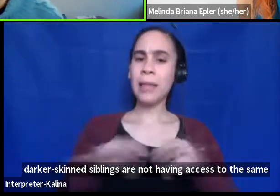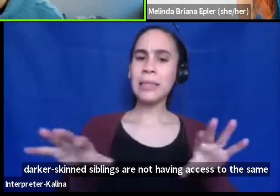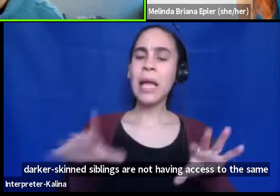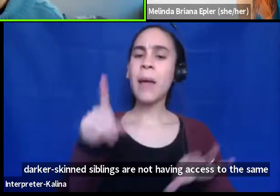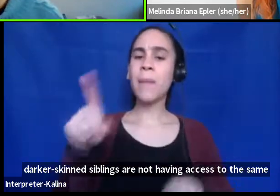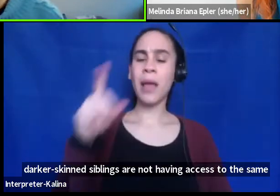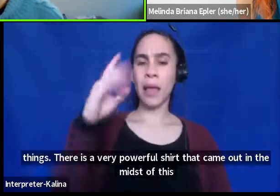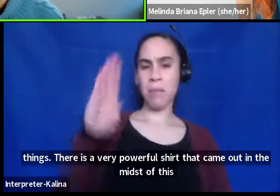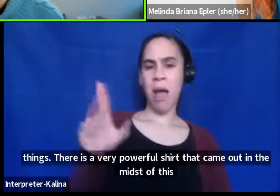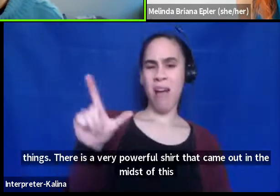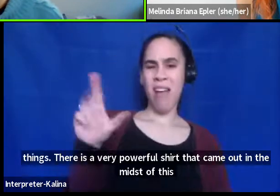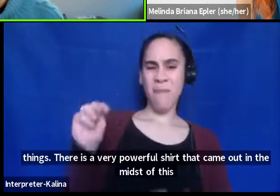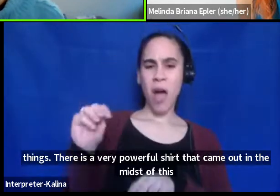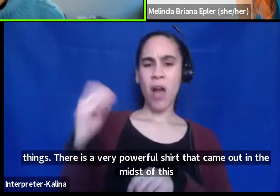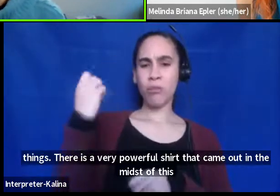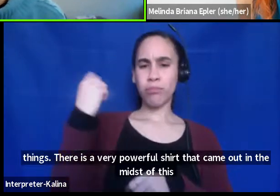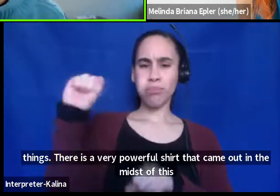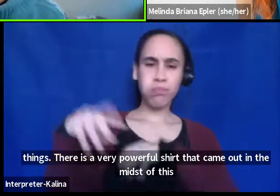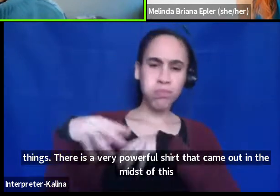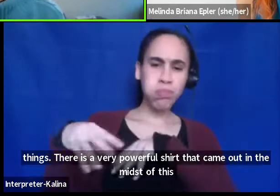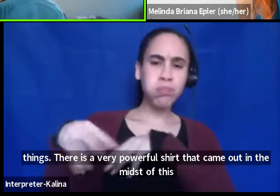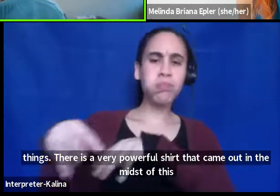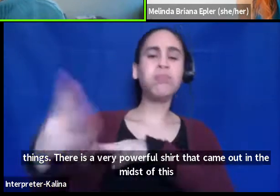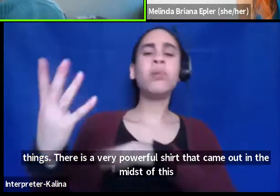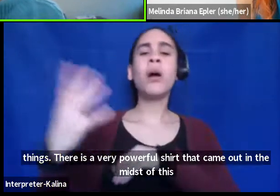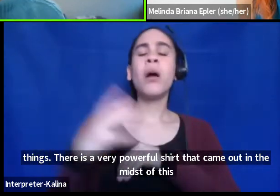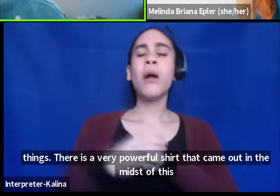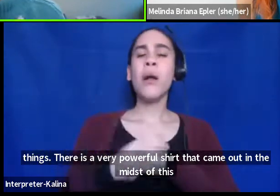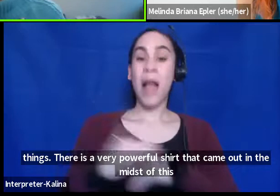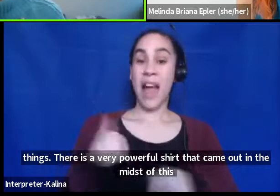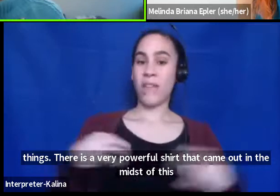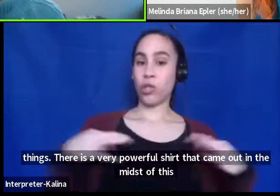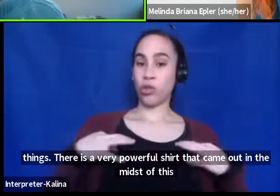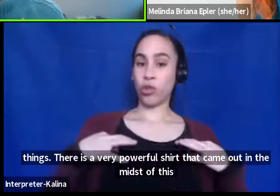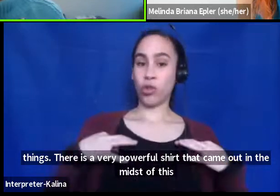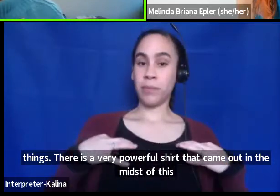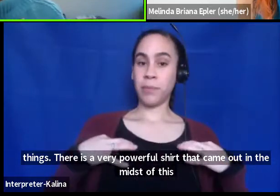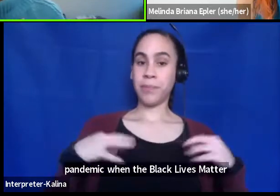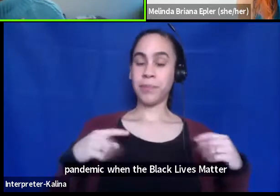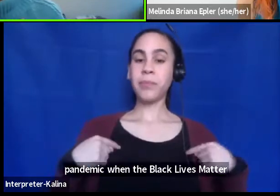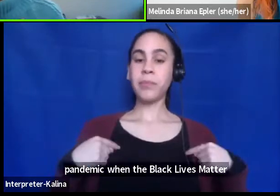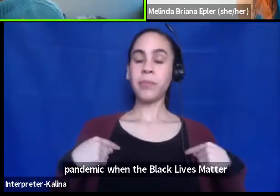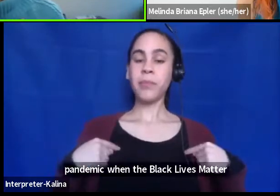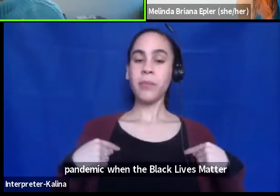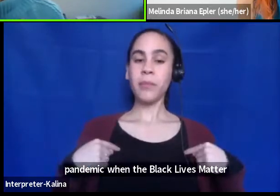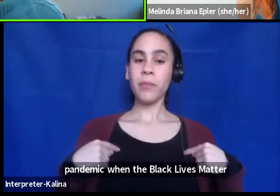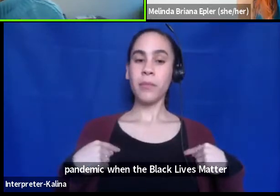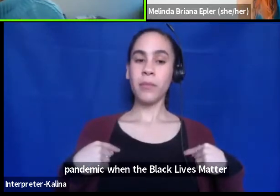marches were happening more and more. But there's a shirt, and it has a person who's a